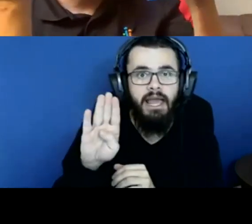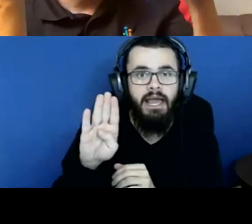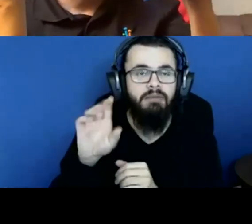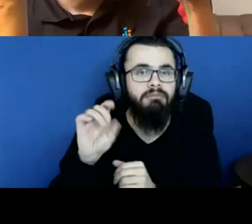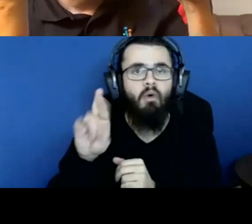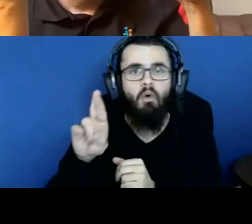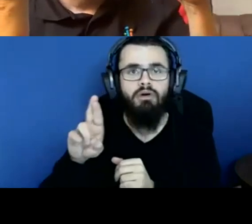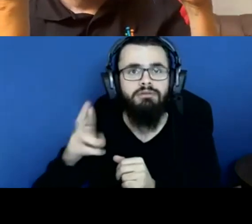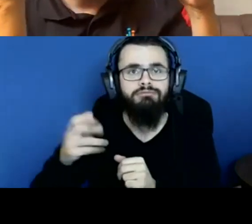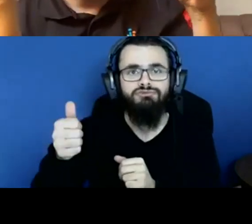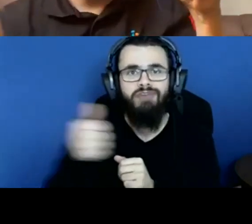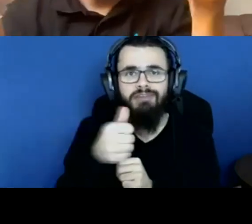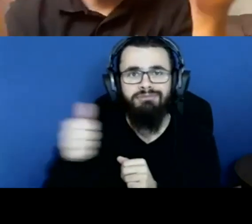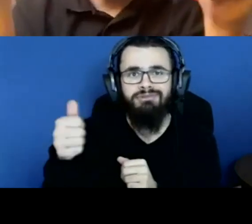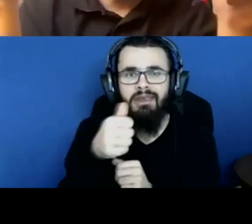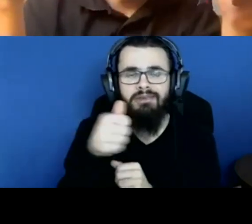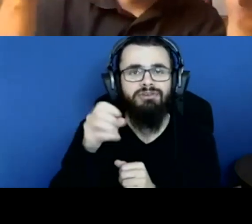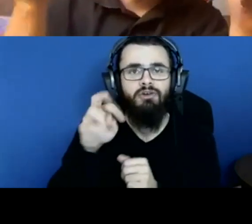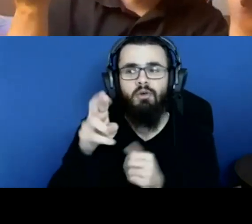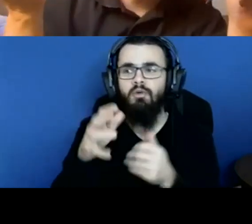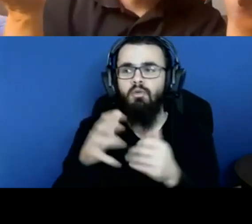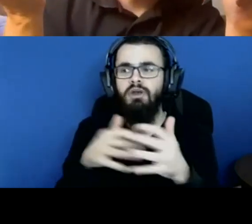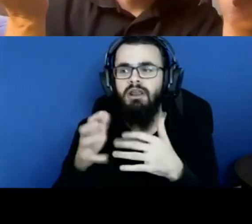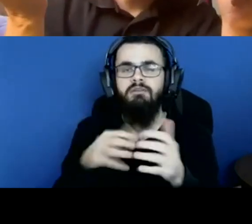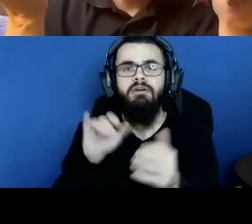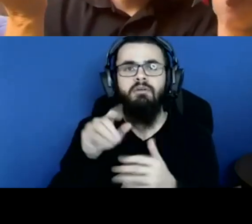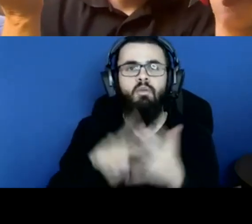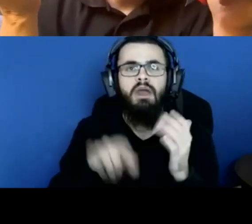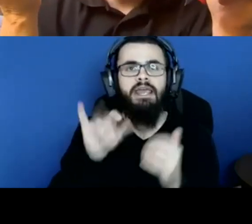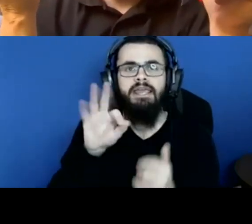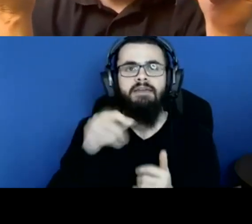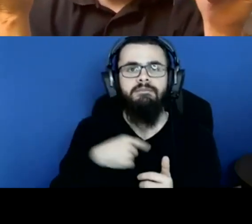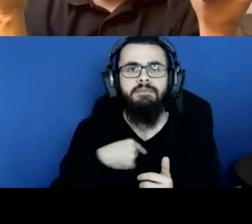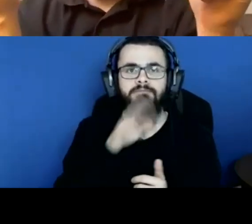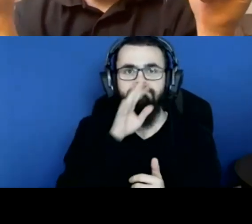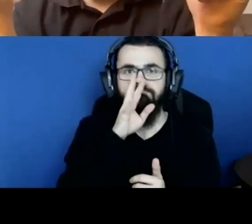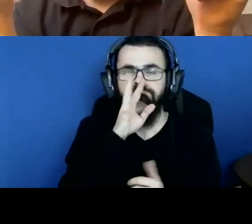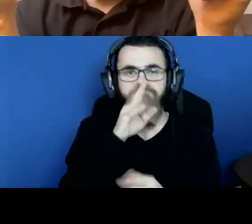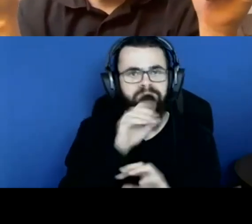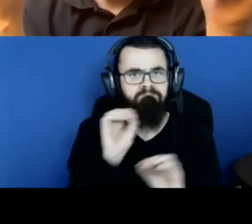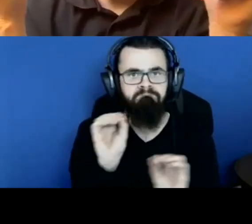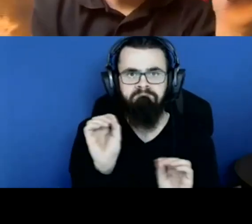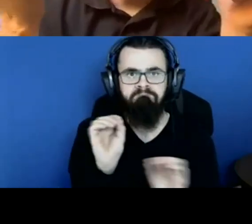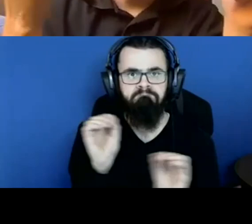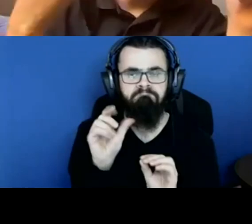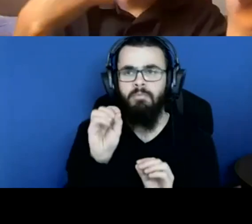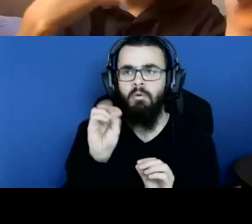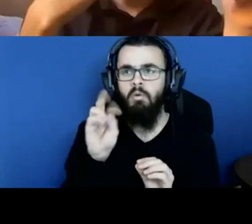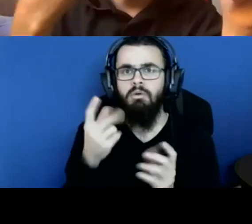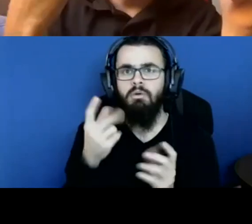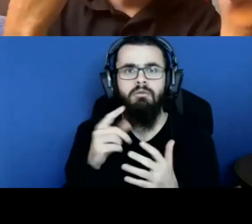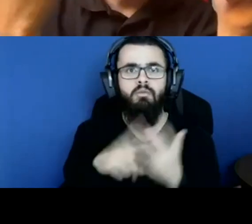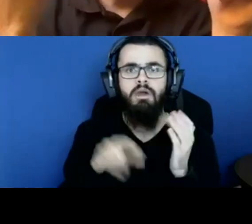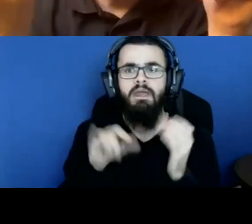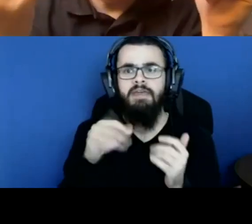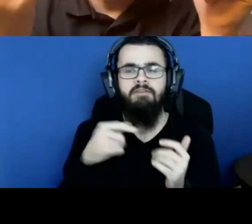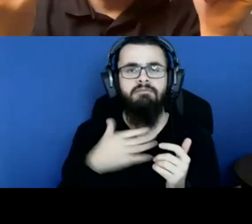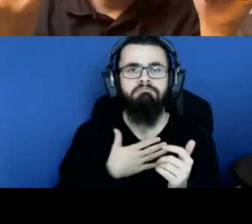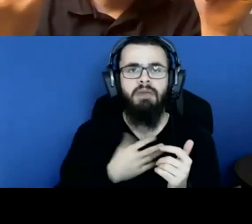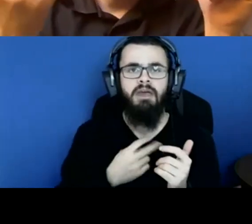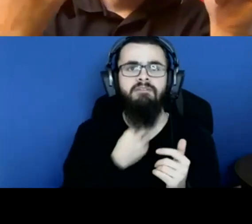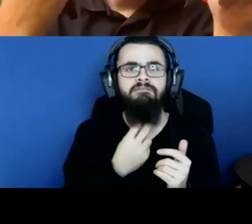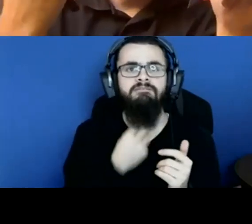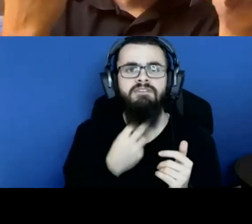transportation. And what if I can't speak? Or what if I can't, use my voice very